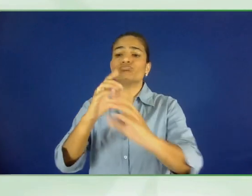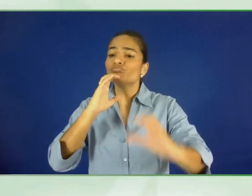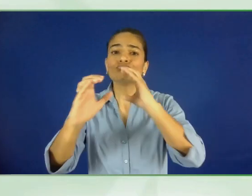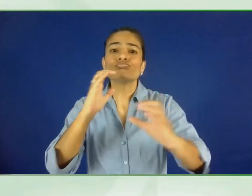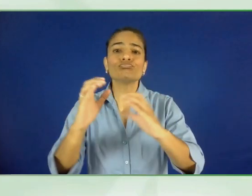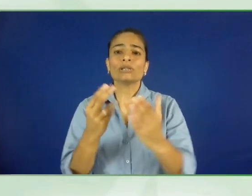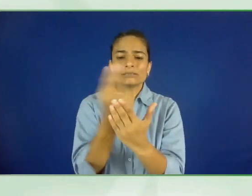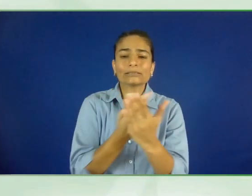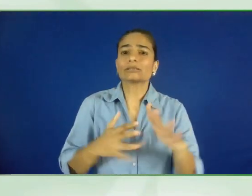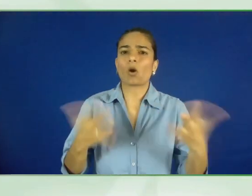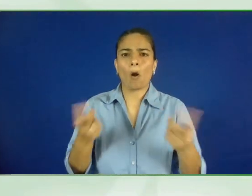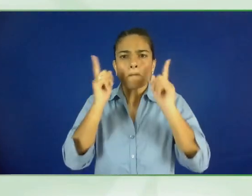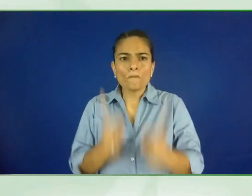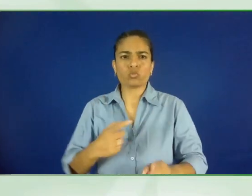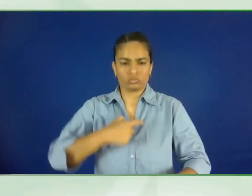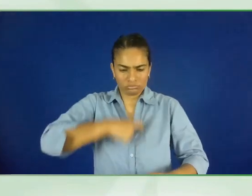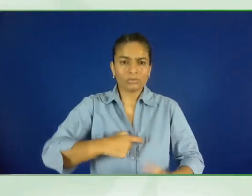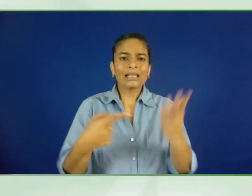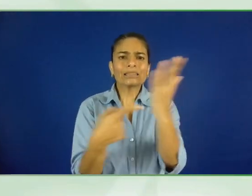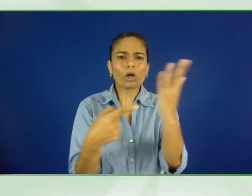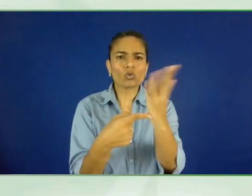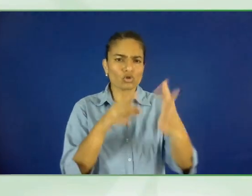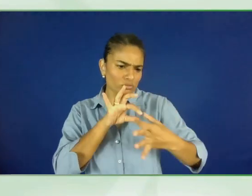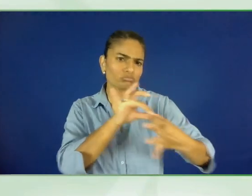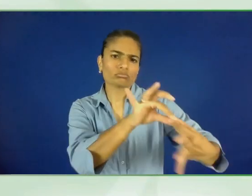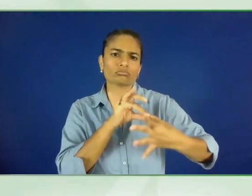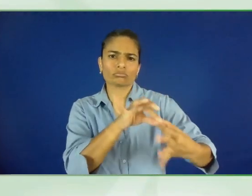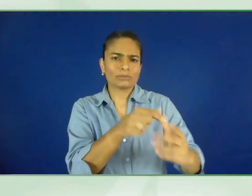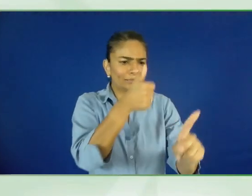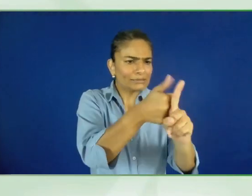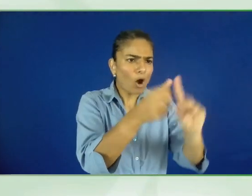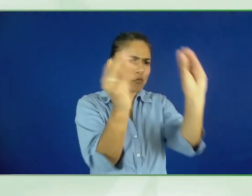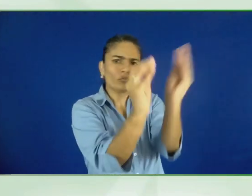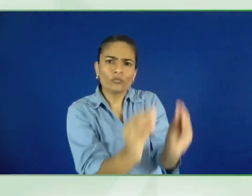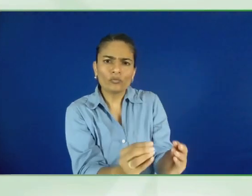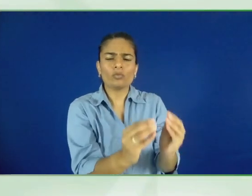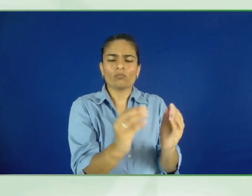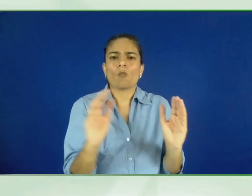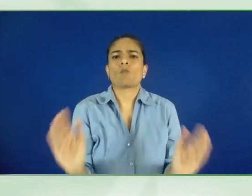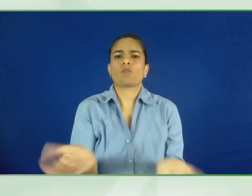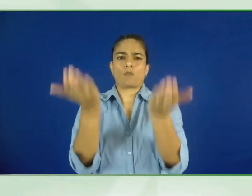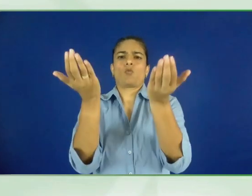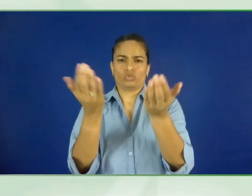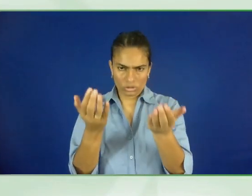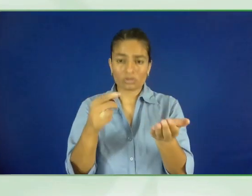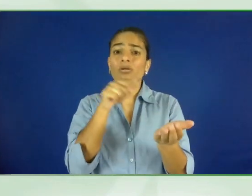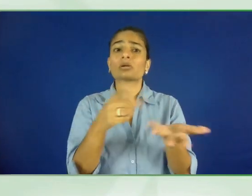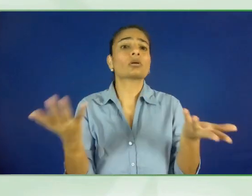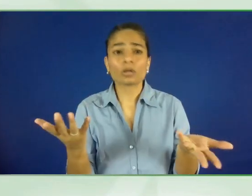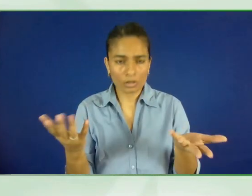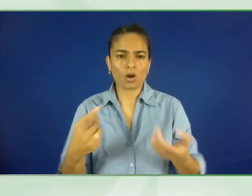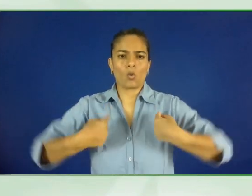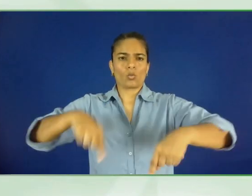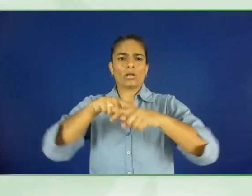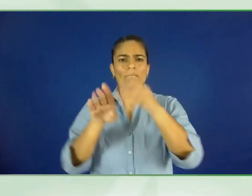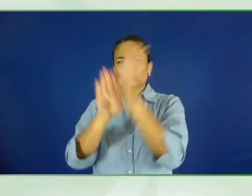of self-media content creation and promotion. Based on the development needs of the deaf